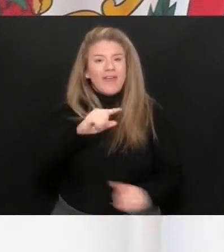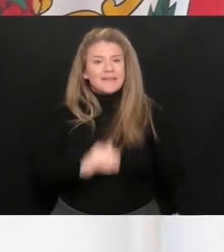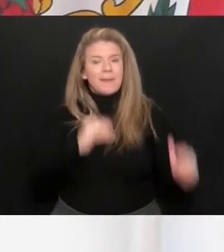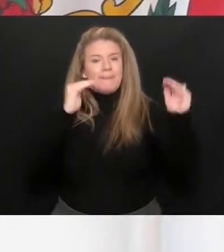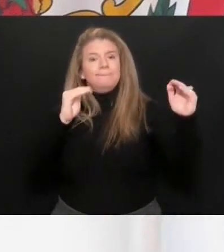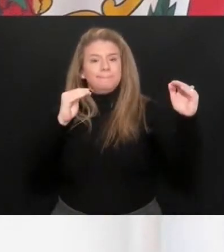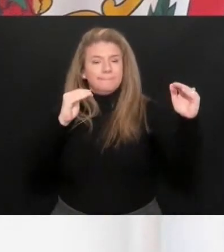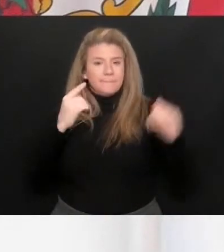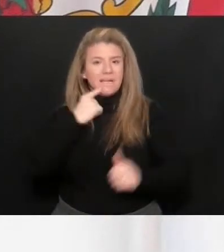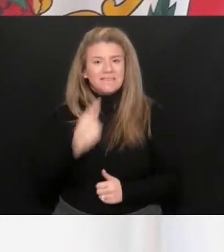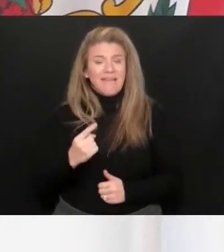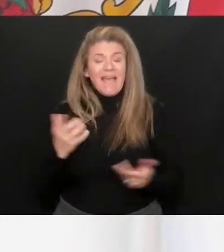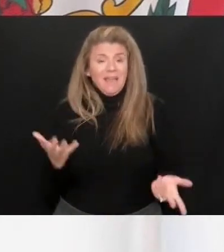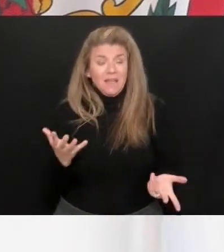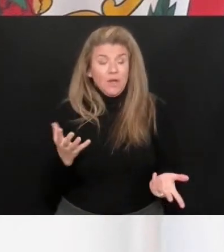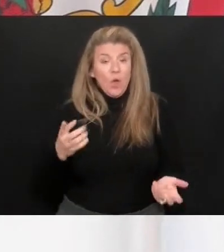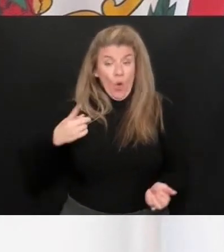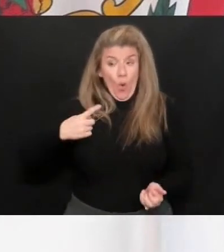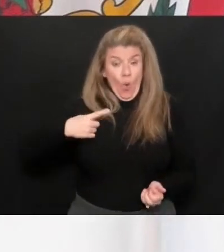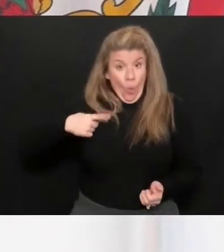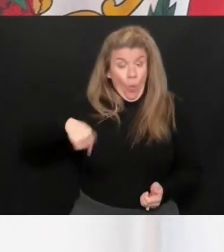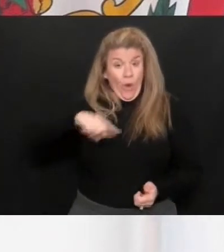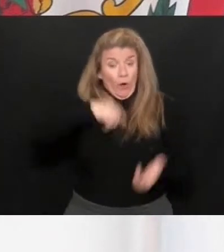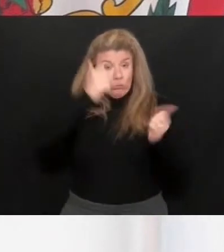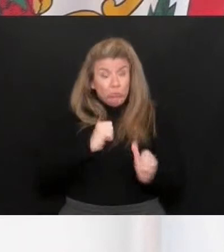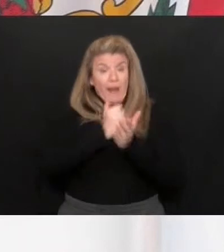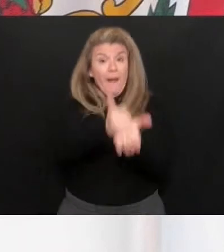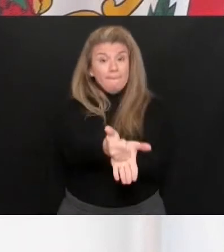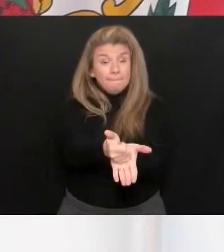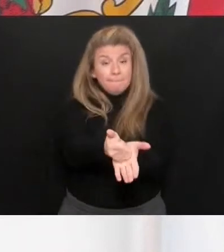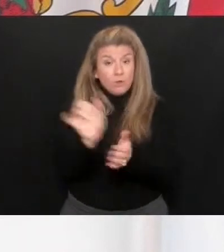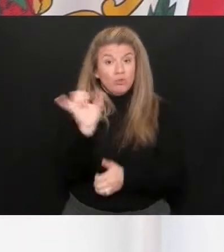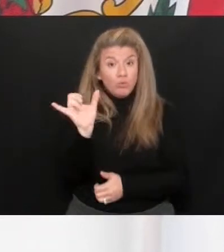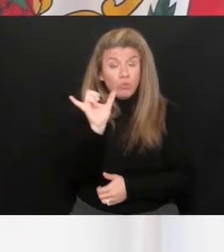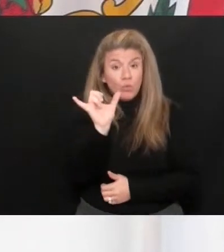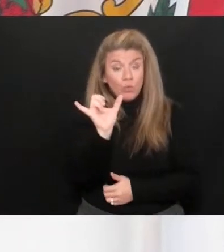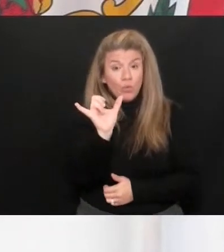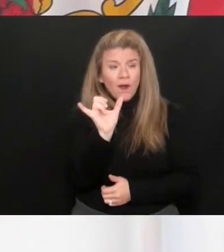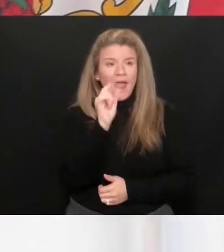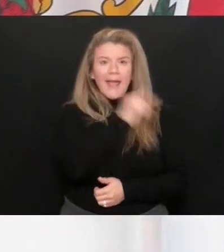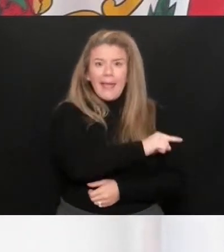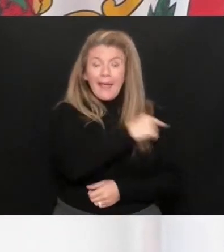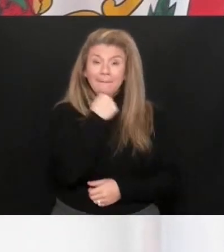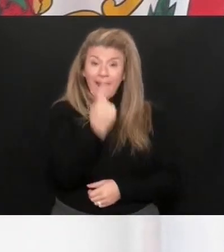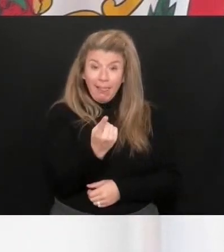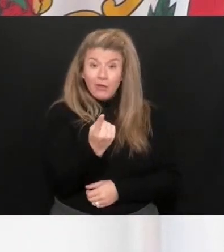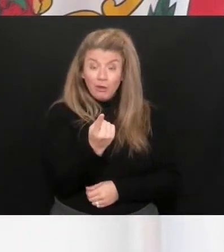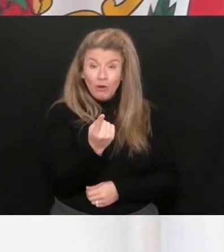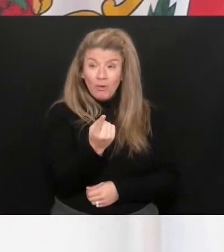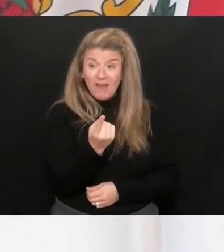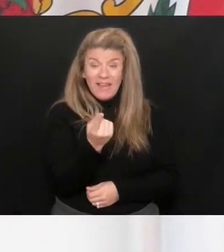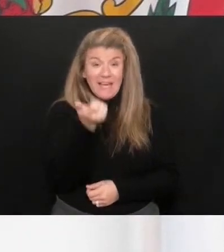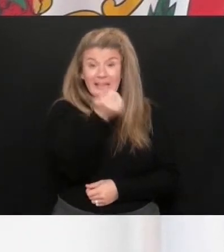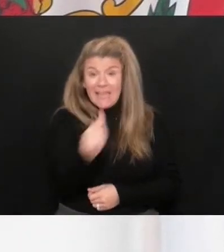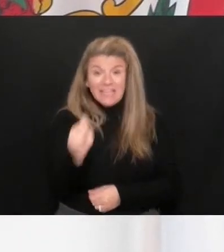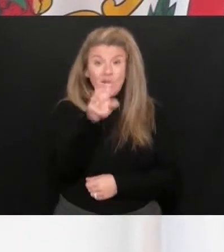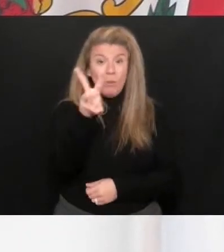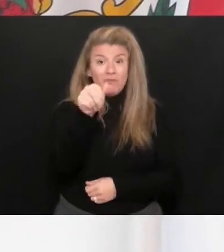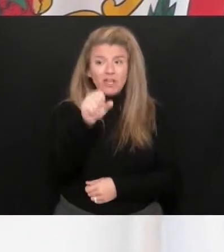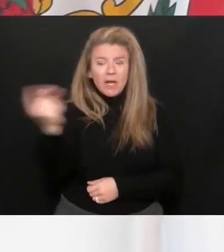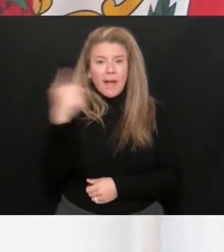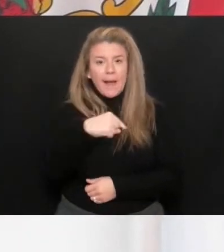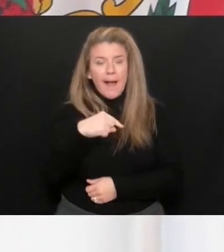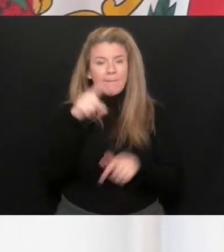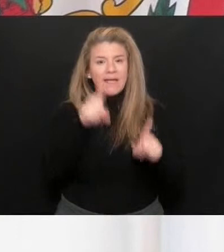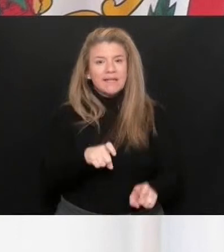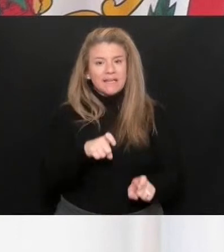and saying, we're going to really try to help here. And by him saying to us, that any West Virginian can come and